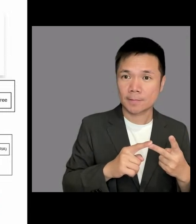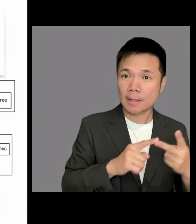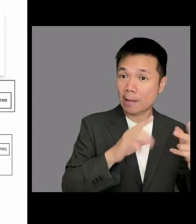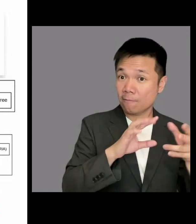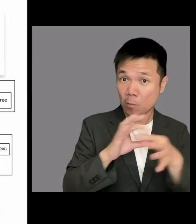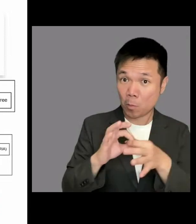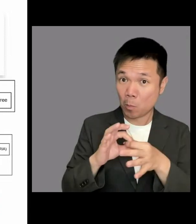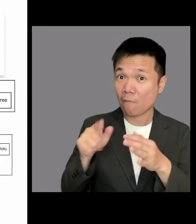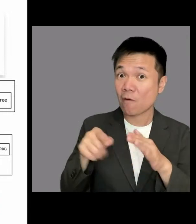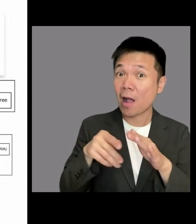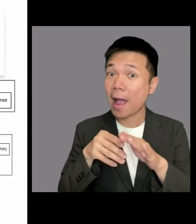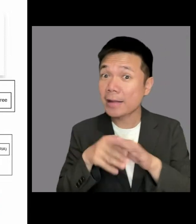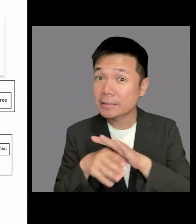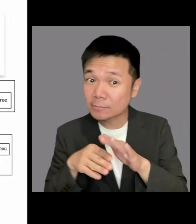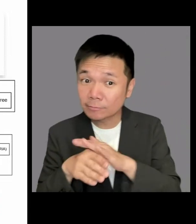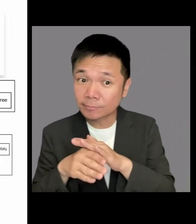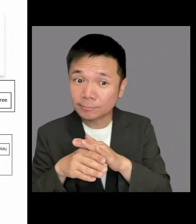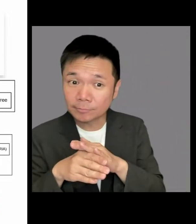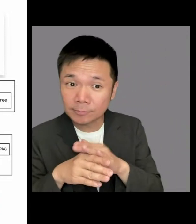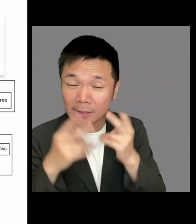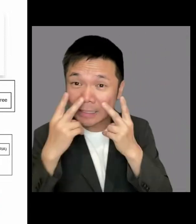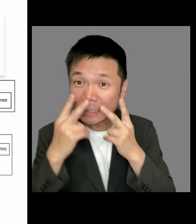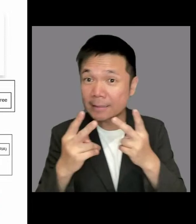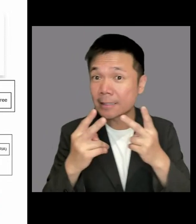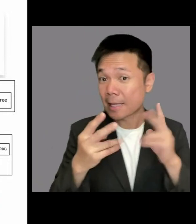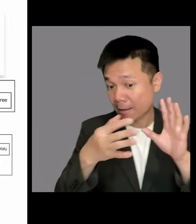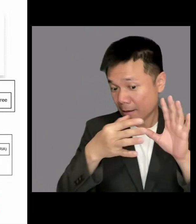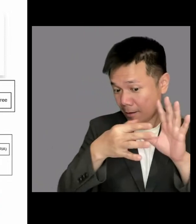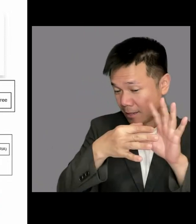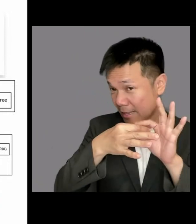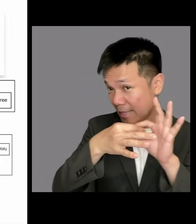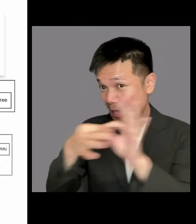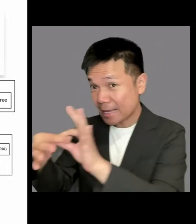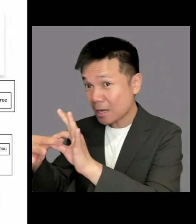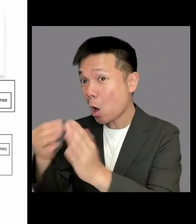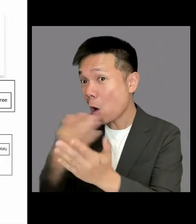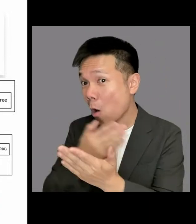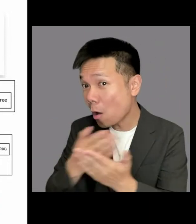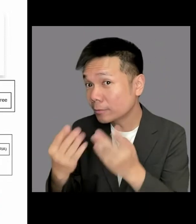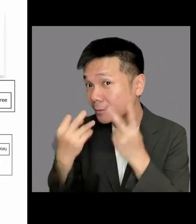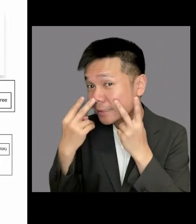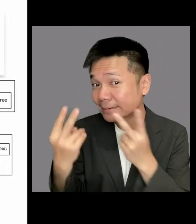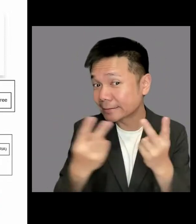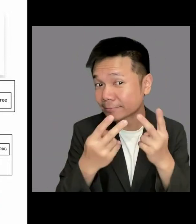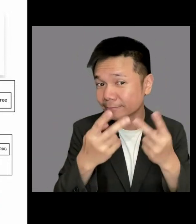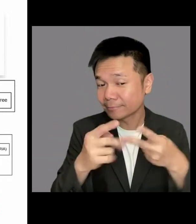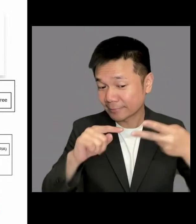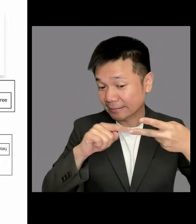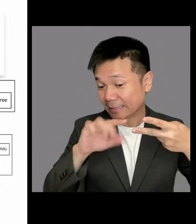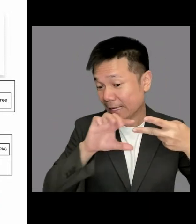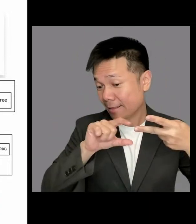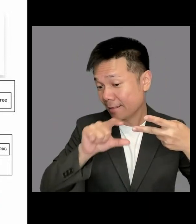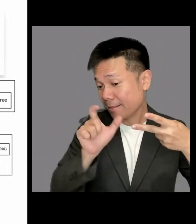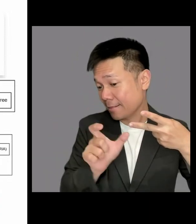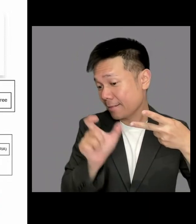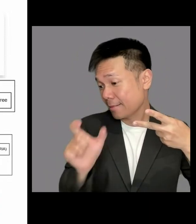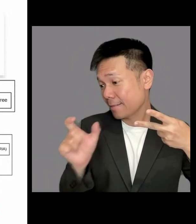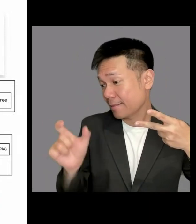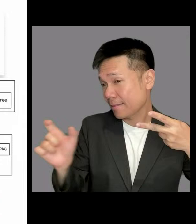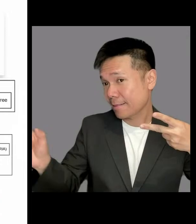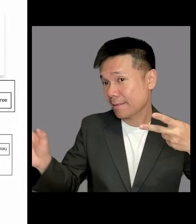accessibility tree and the layout tree if you're talking about the actual design. And then those are communicated to